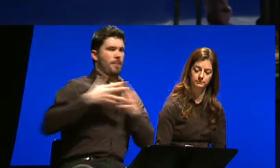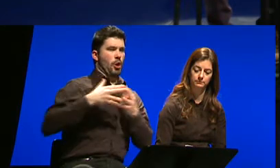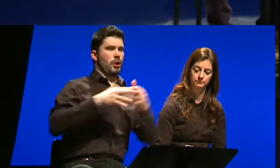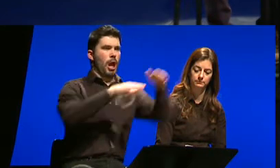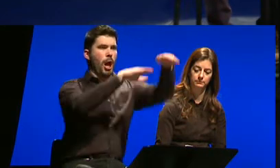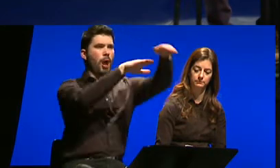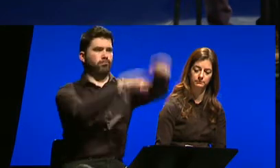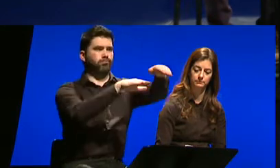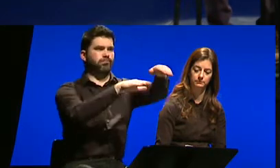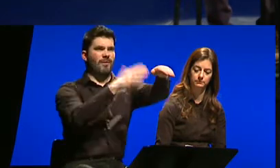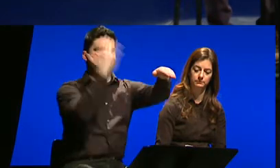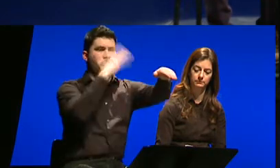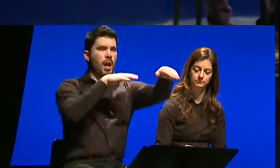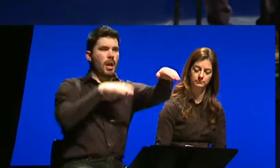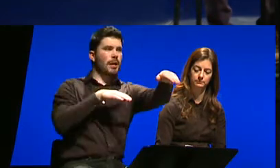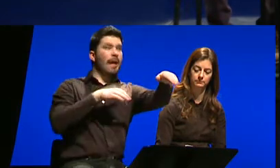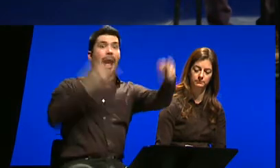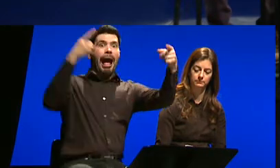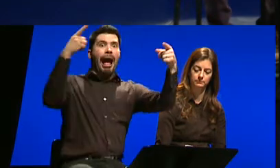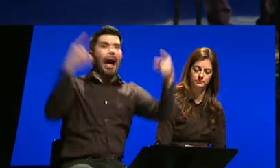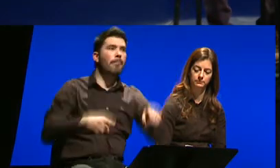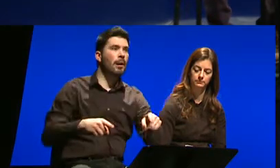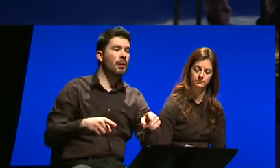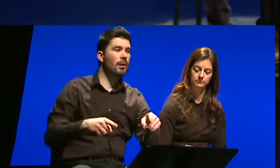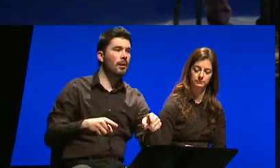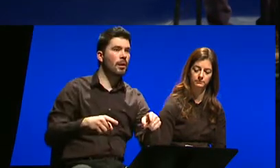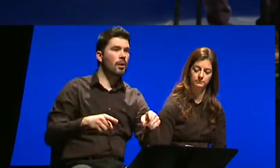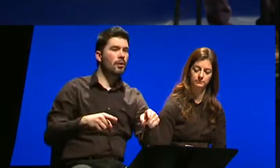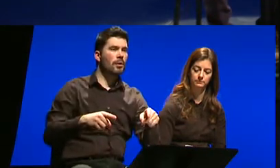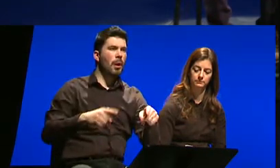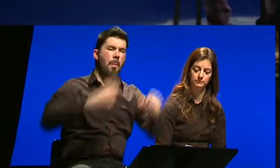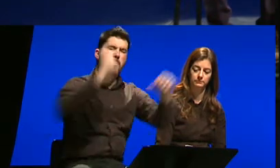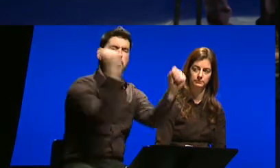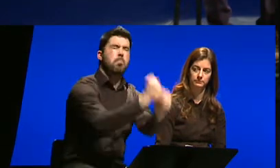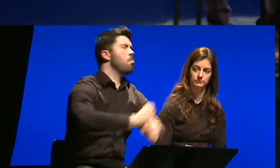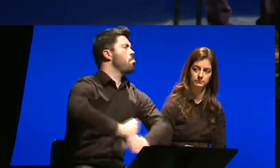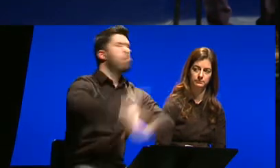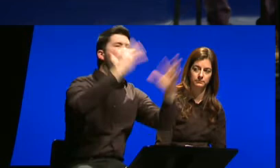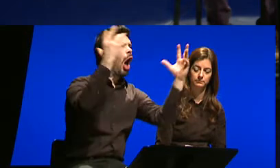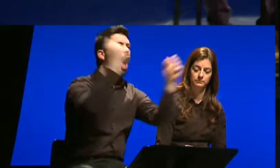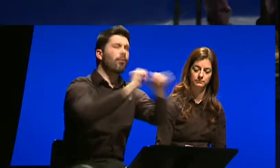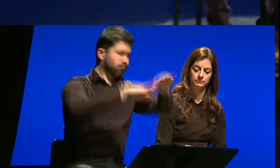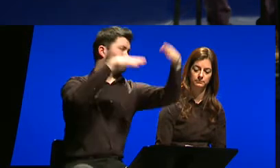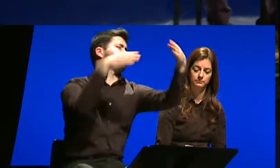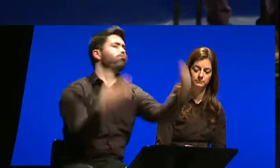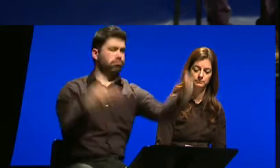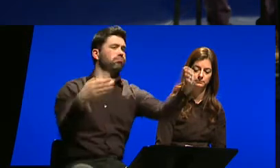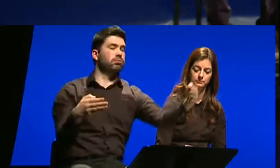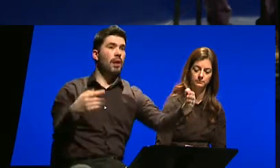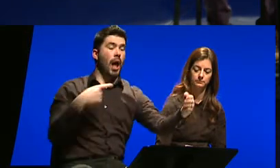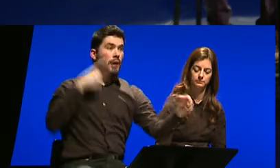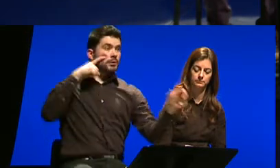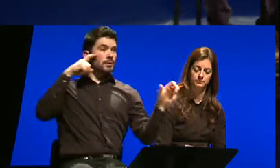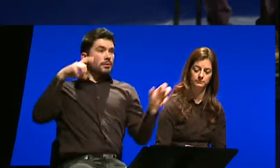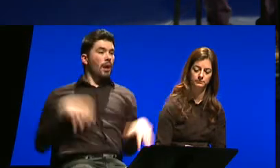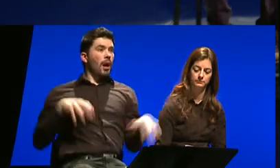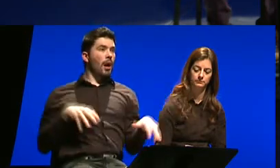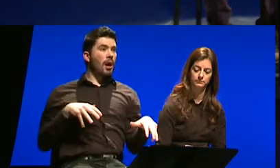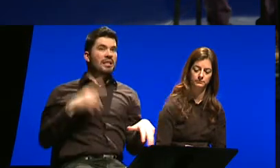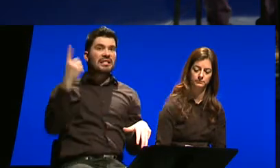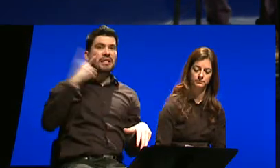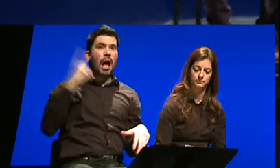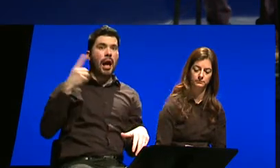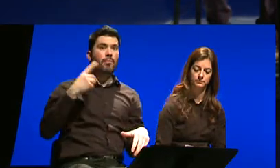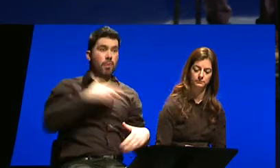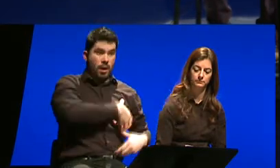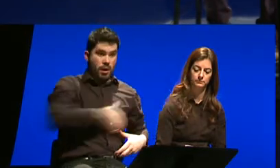front of us. When suddenly, there's a huge explosion. I'm in shock. A suicide